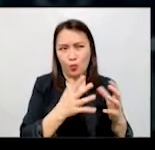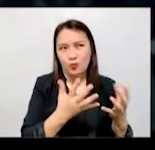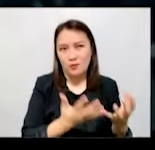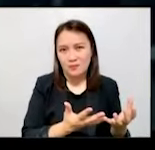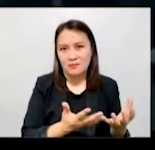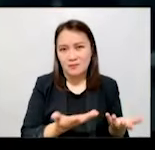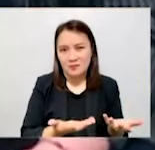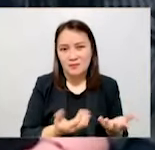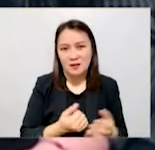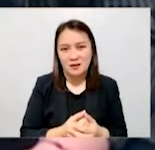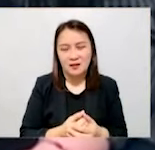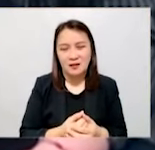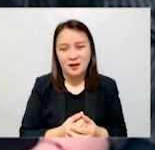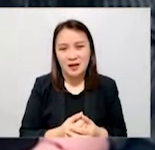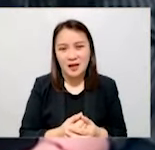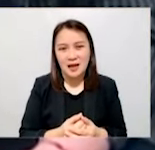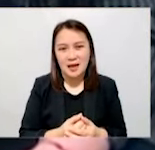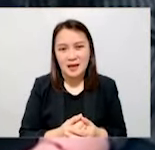Millwood.